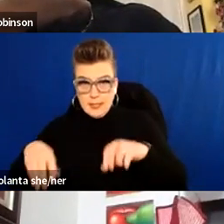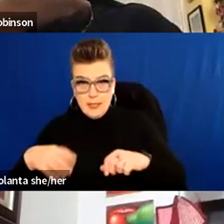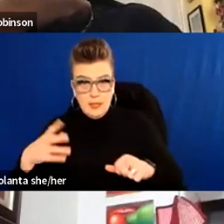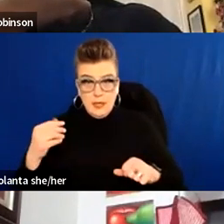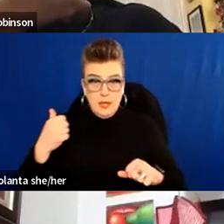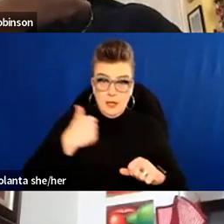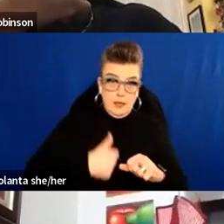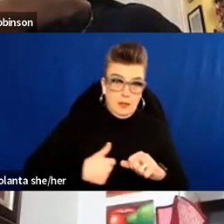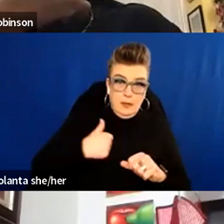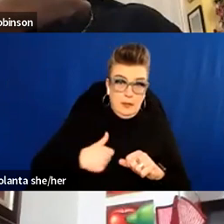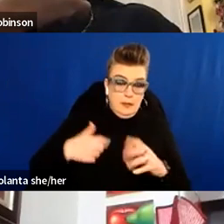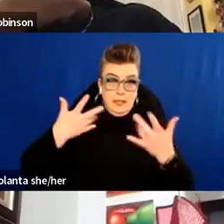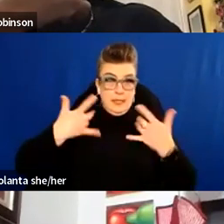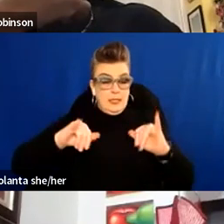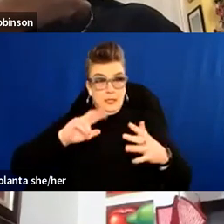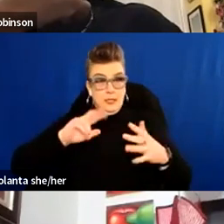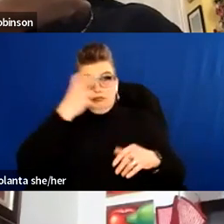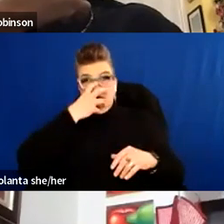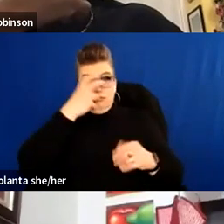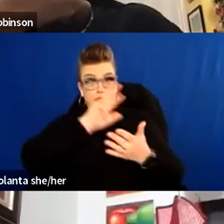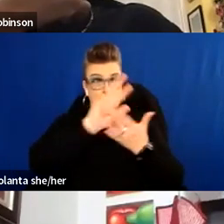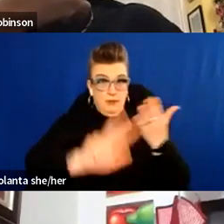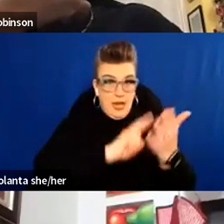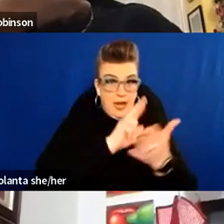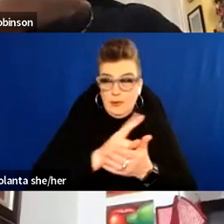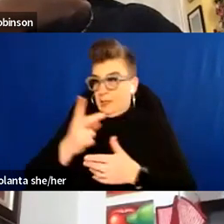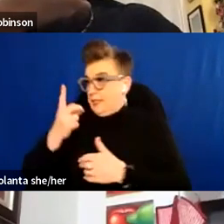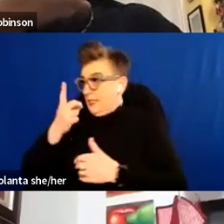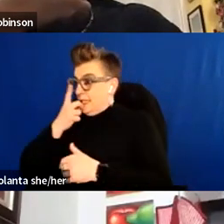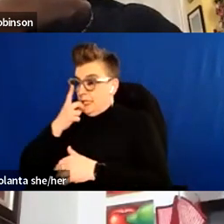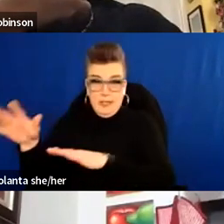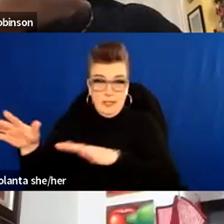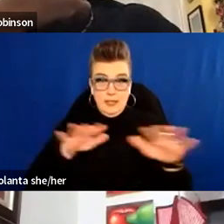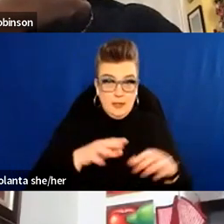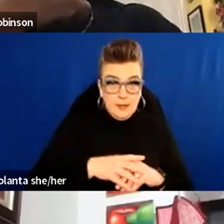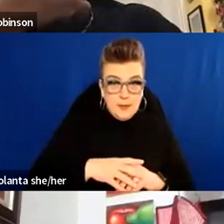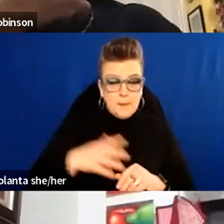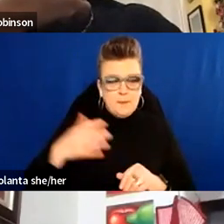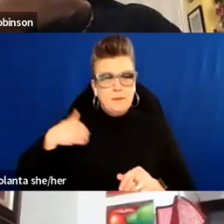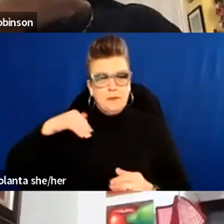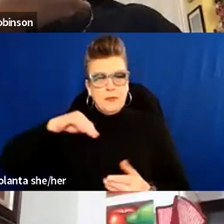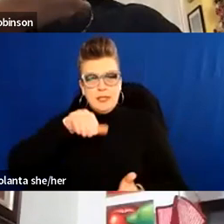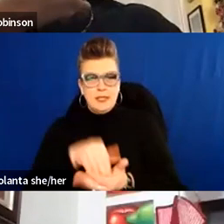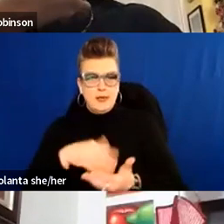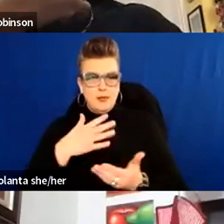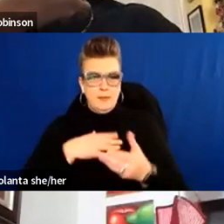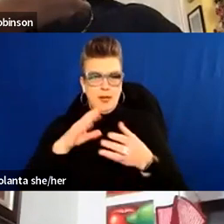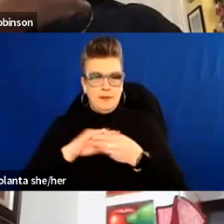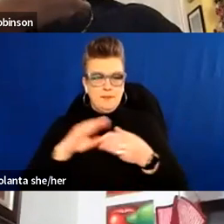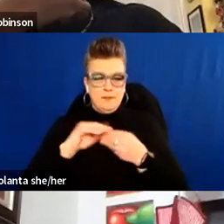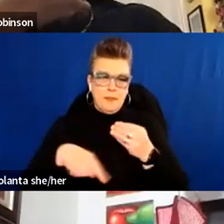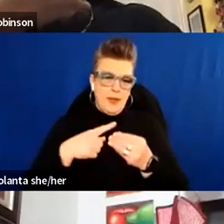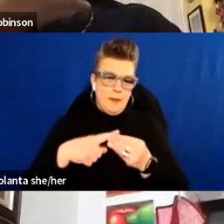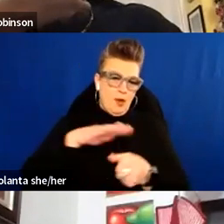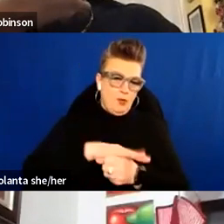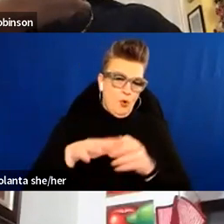still going for all of you and we're about to have dinner i signed up just by tonight around some of the coveted measures and lack thereof but i did want to